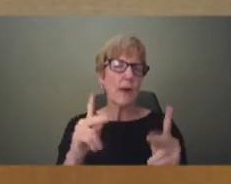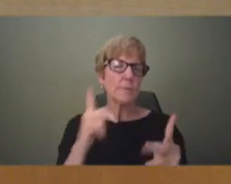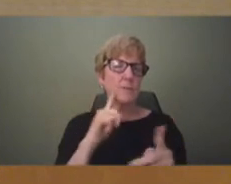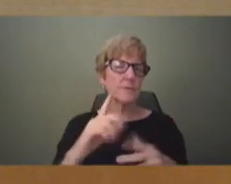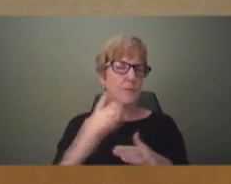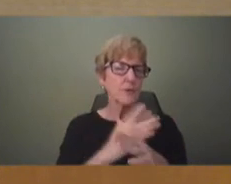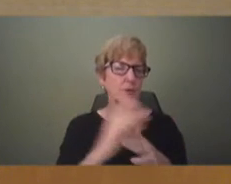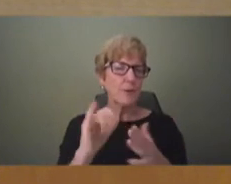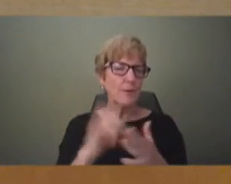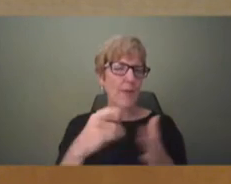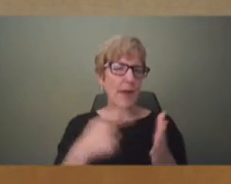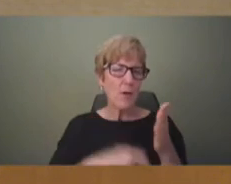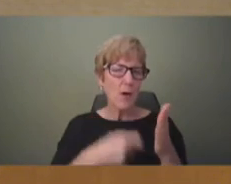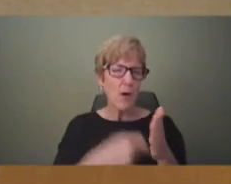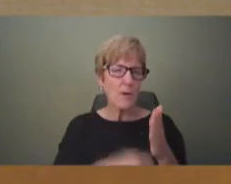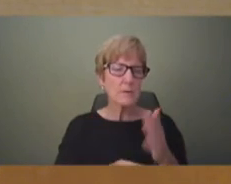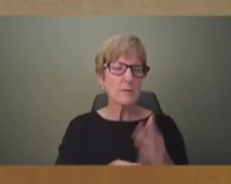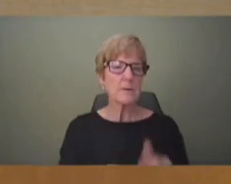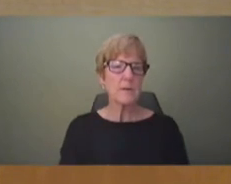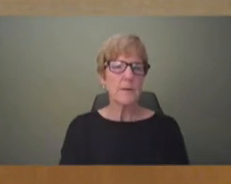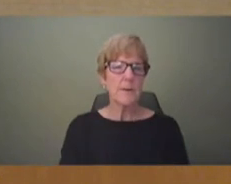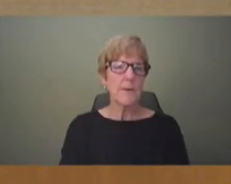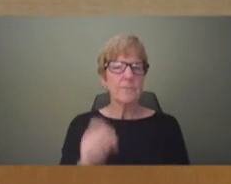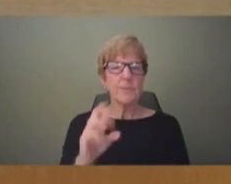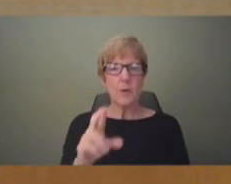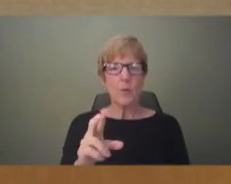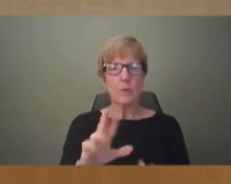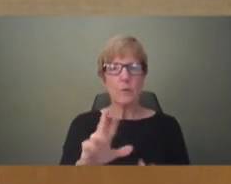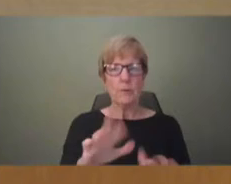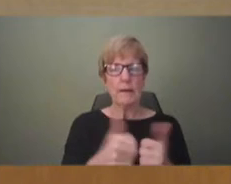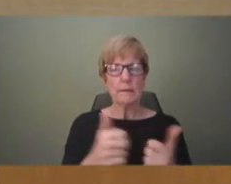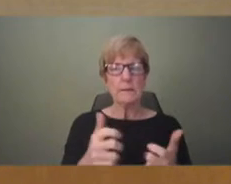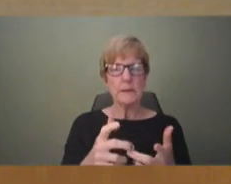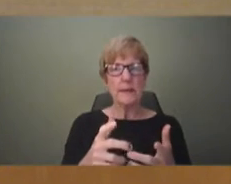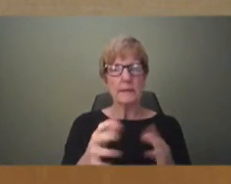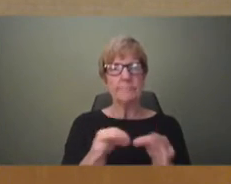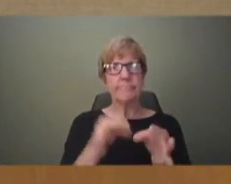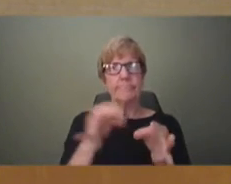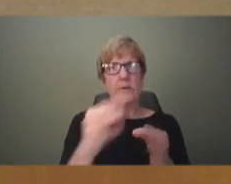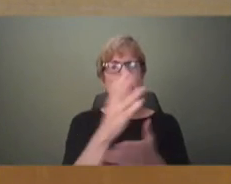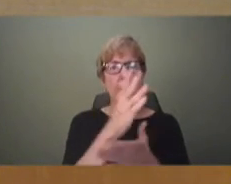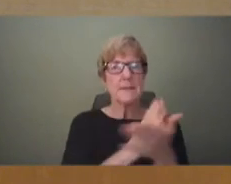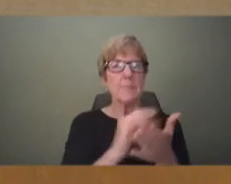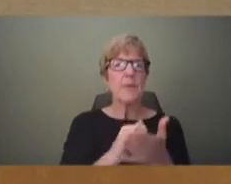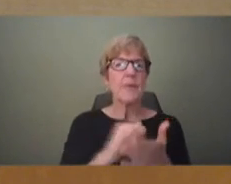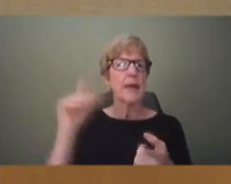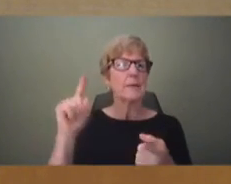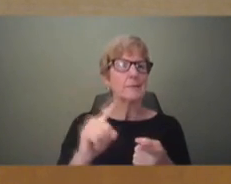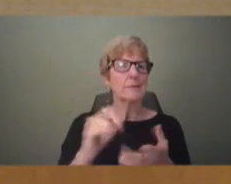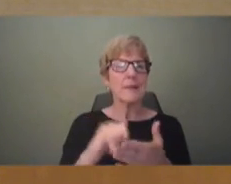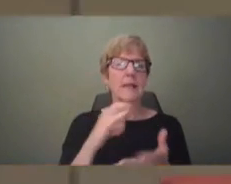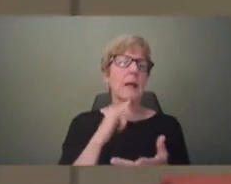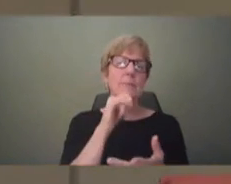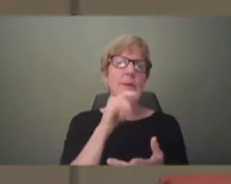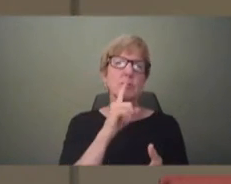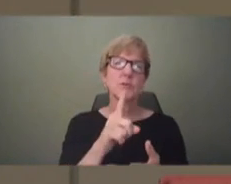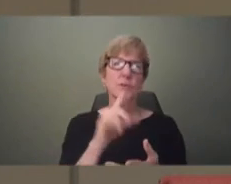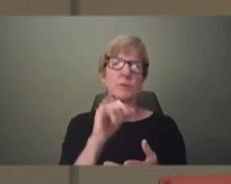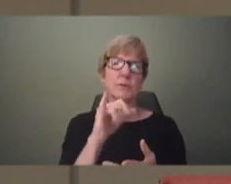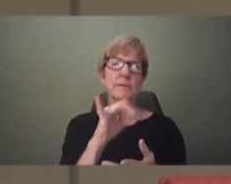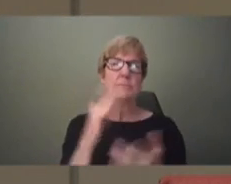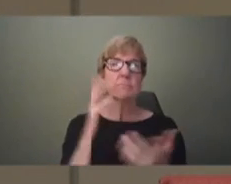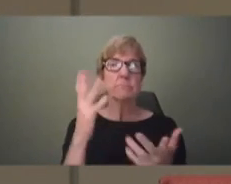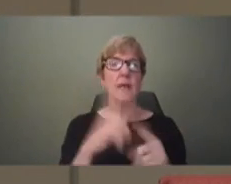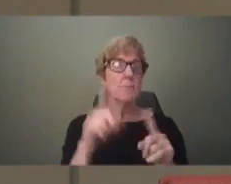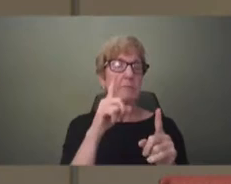or um you know offset of some of those costs I'm yeah I'm just not sure off the top of my head if they exist or not but we'll certainly